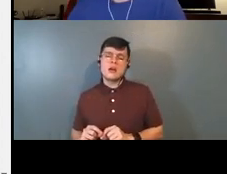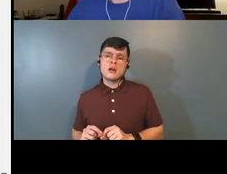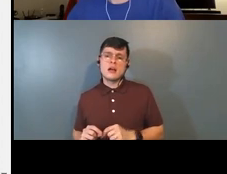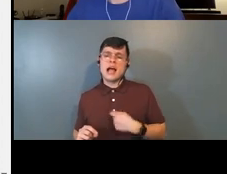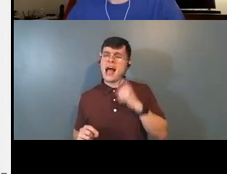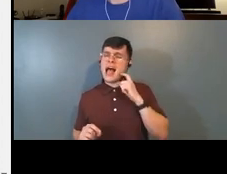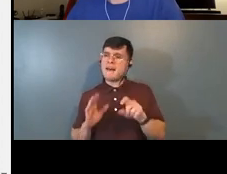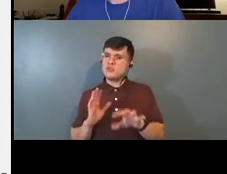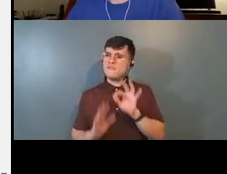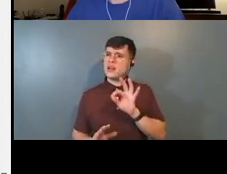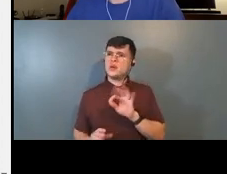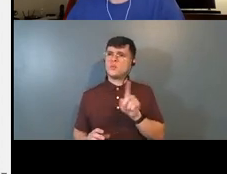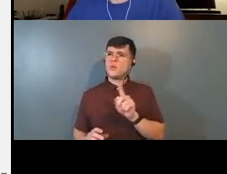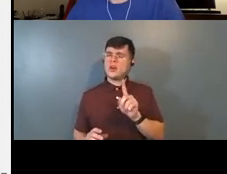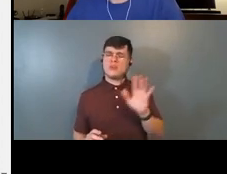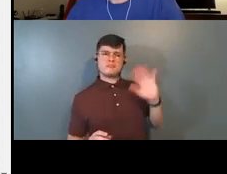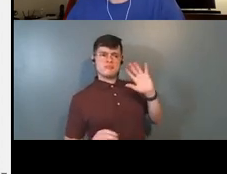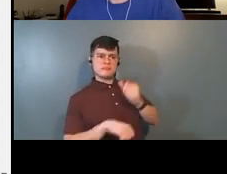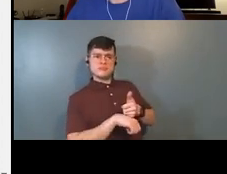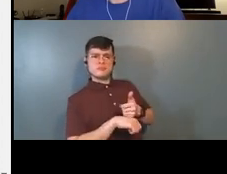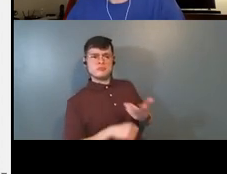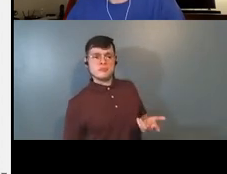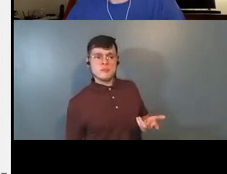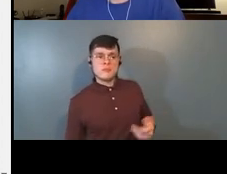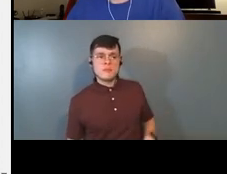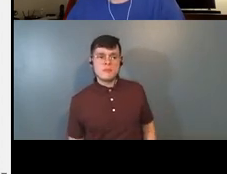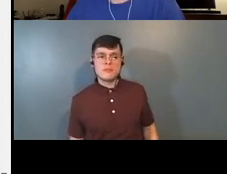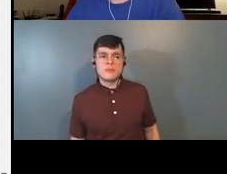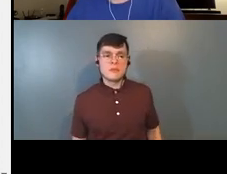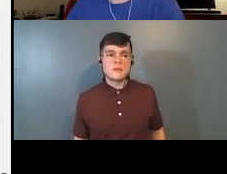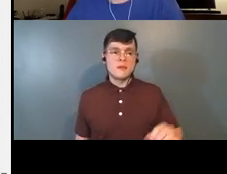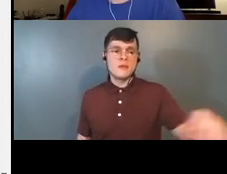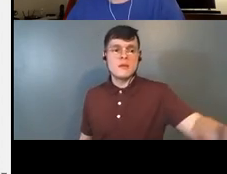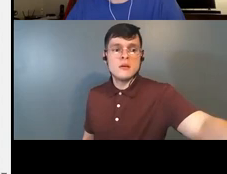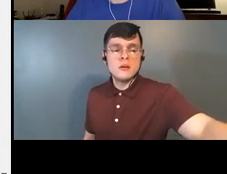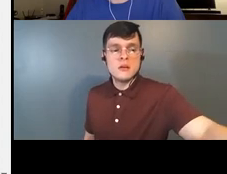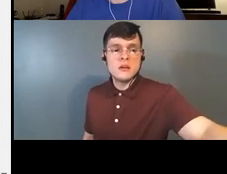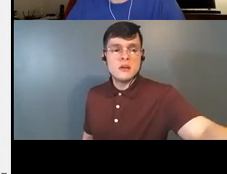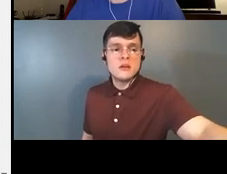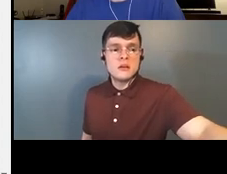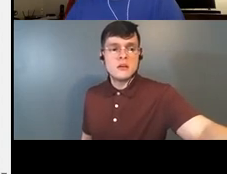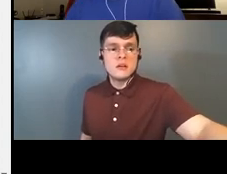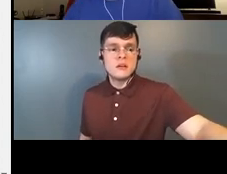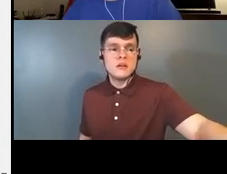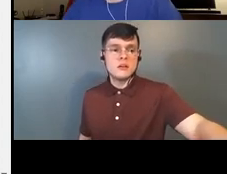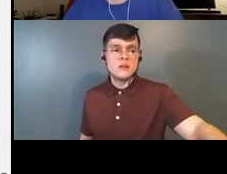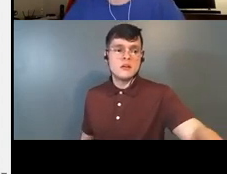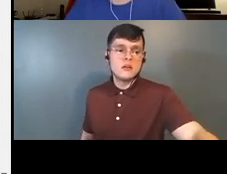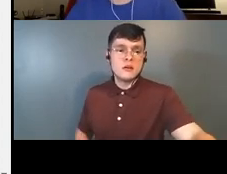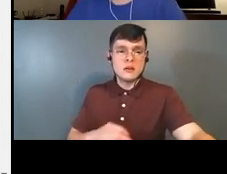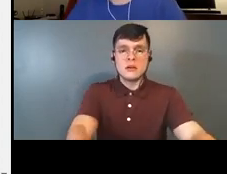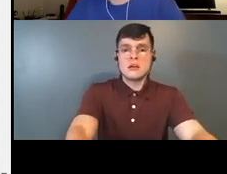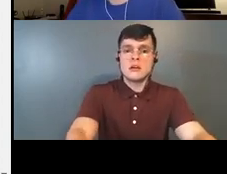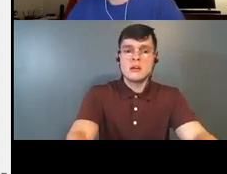find where I was. Link add dash on. Link help. Link my account. Visited link by heading level 1 cars demo. When you click on BM, left